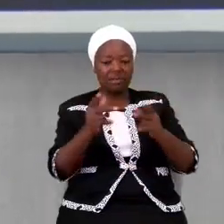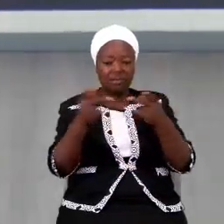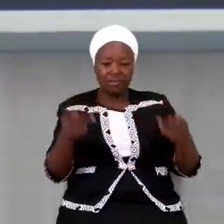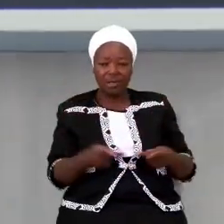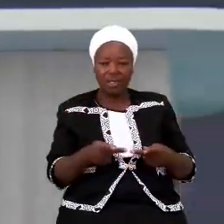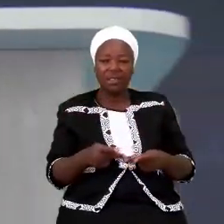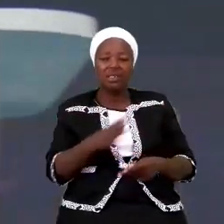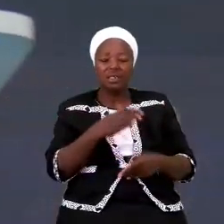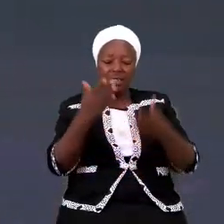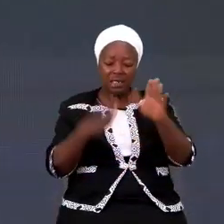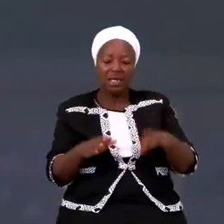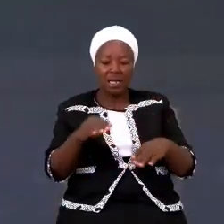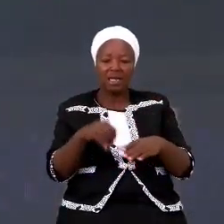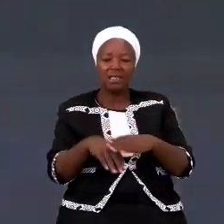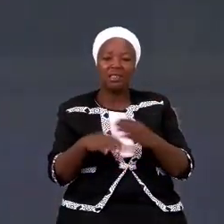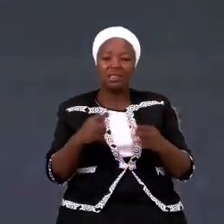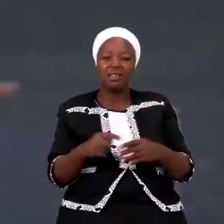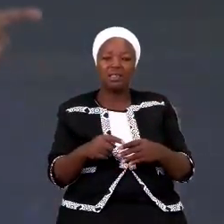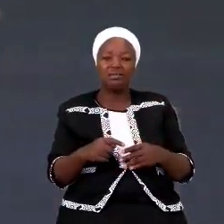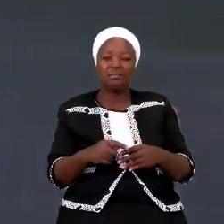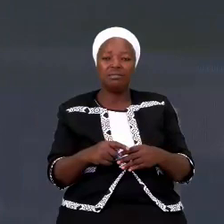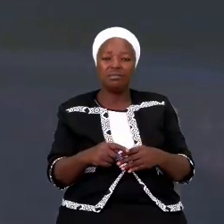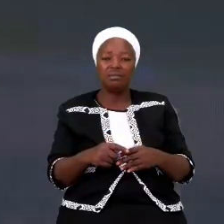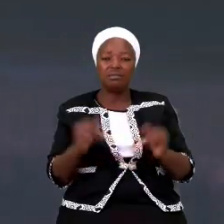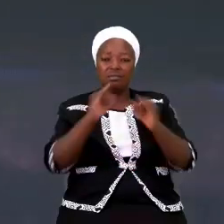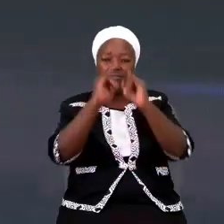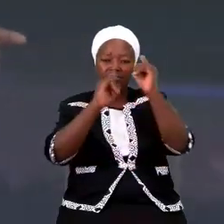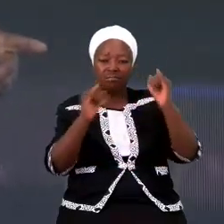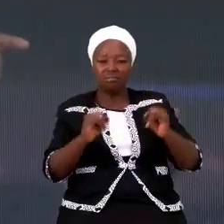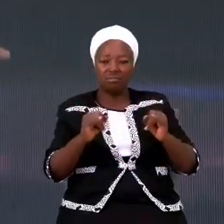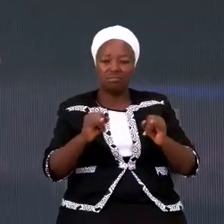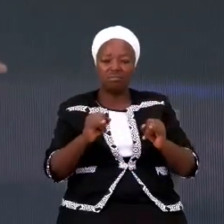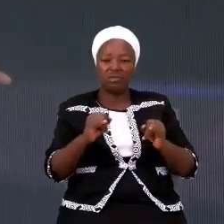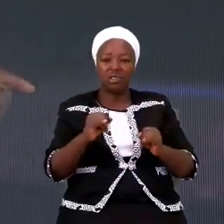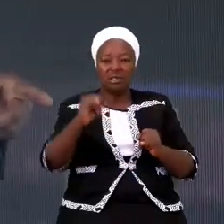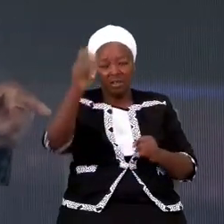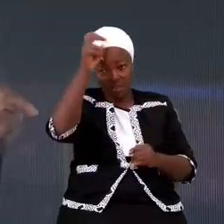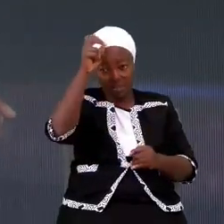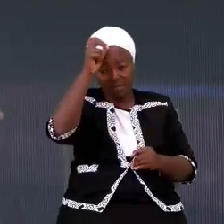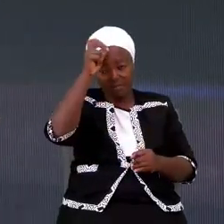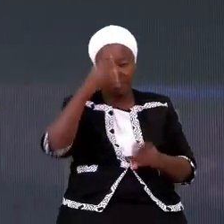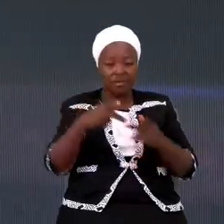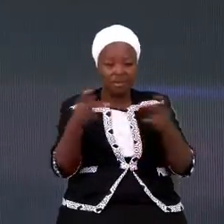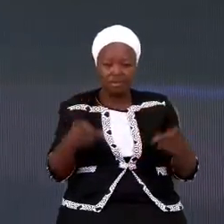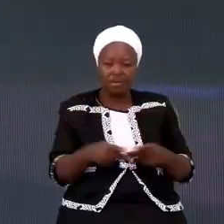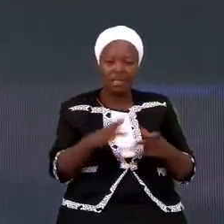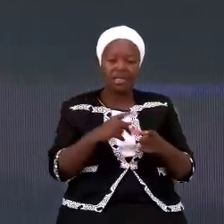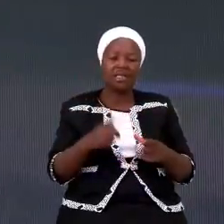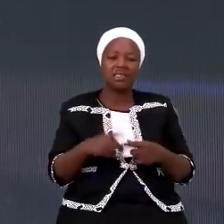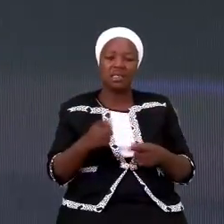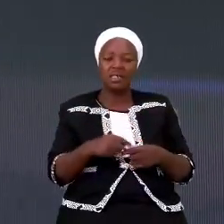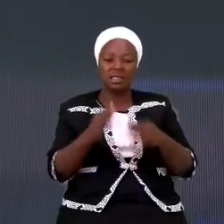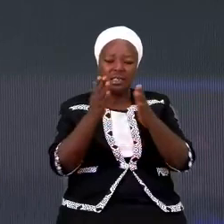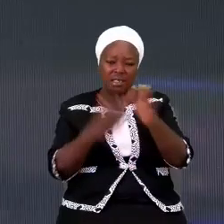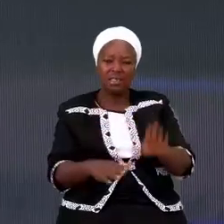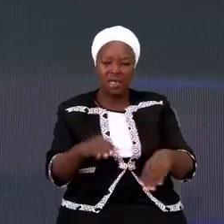he dies in the shrine of the people who worship the devil, and they do all those things for, and he dies